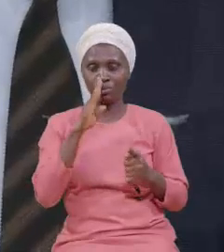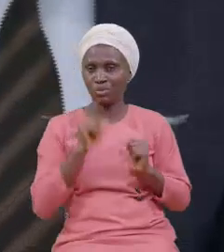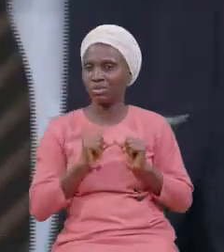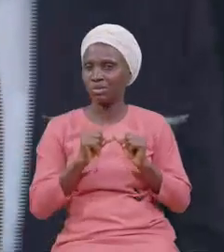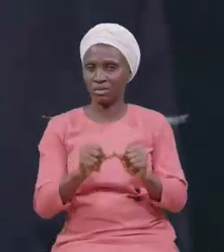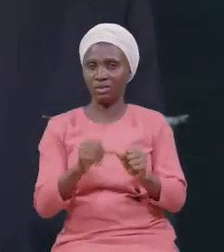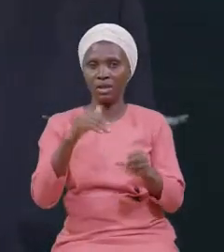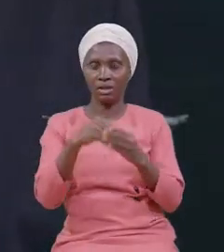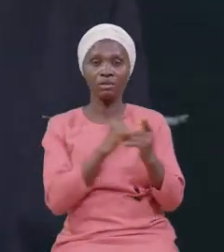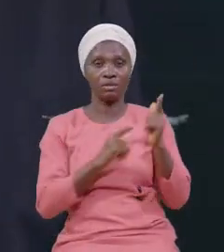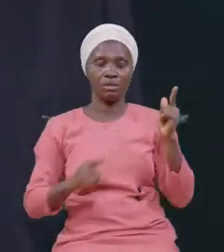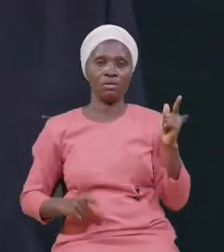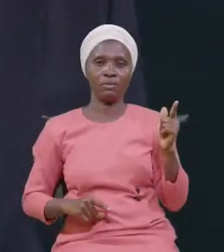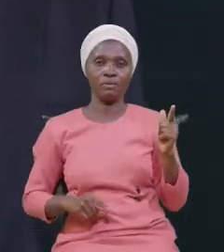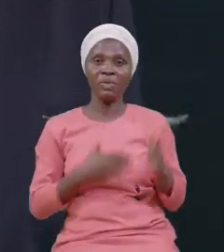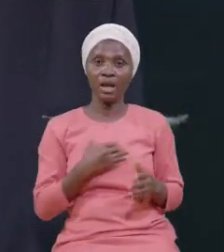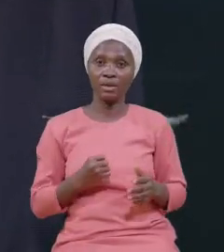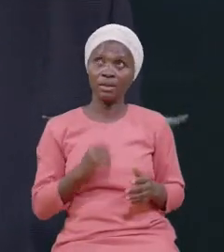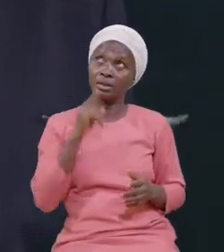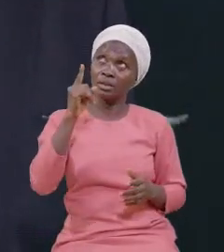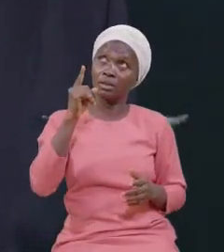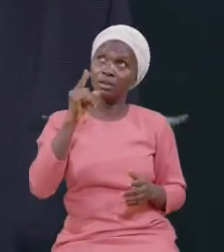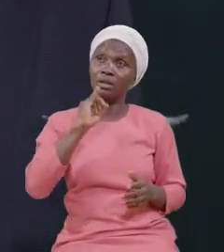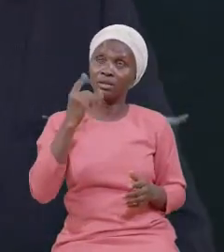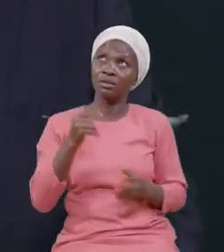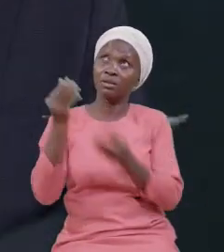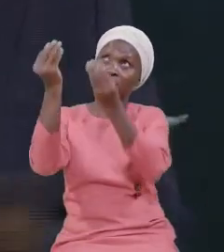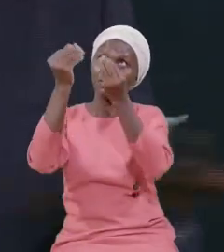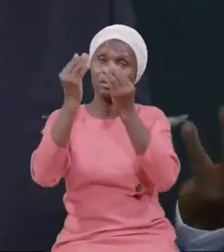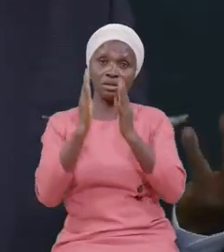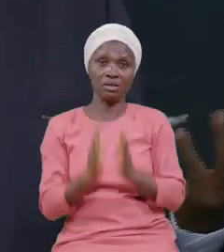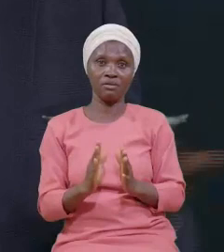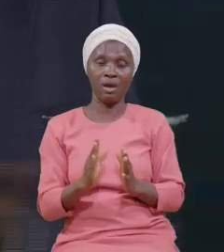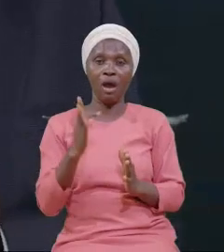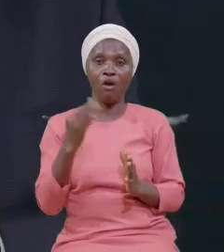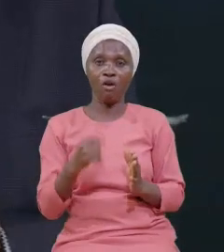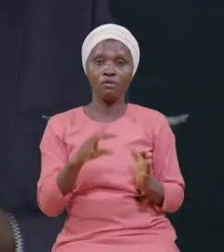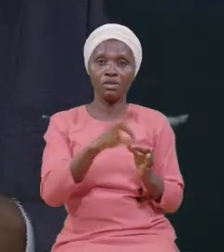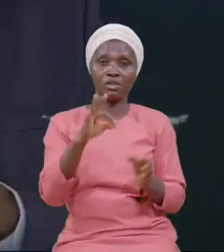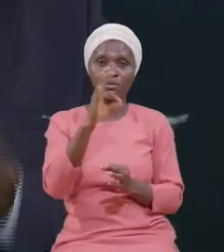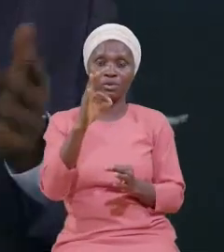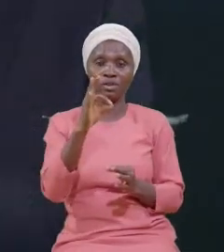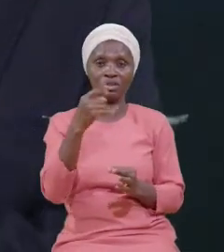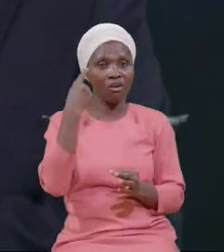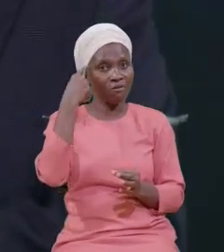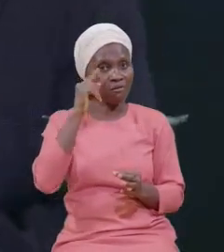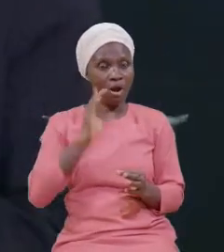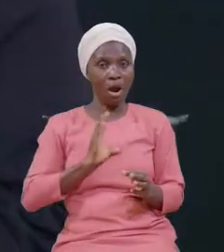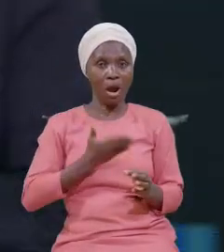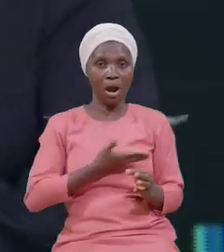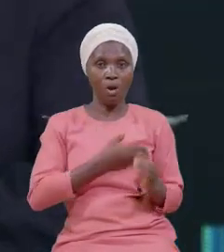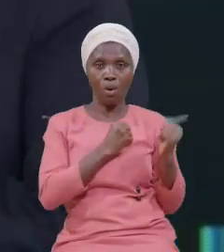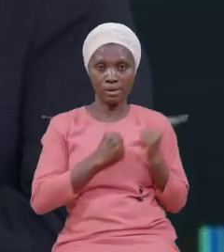he is the giver of the Spirit for our strength. Look at